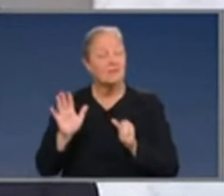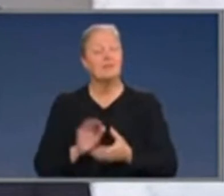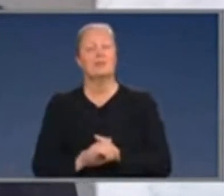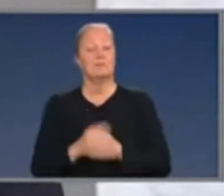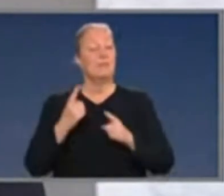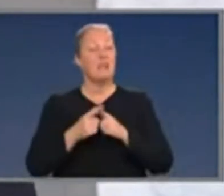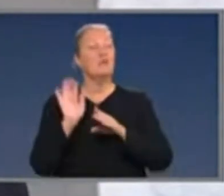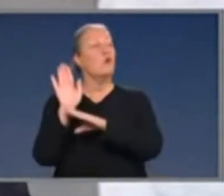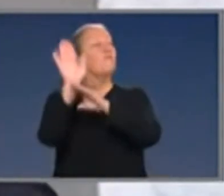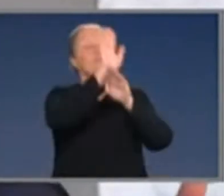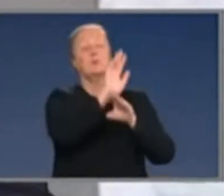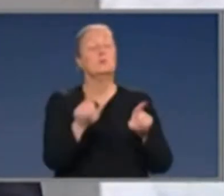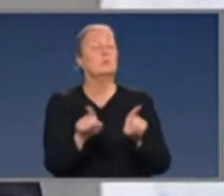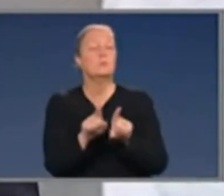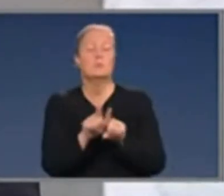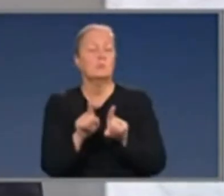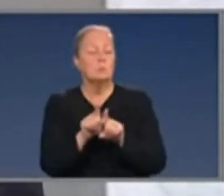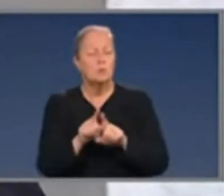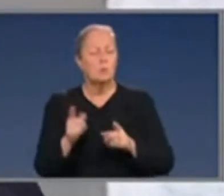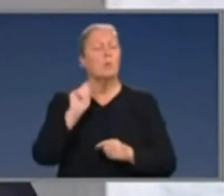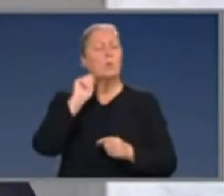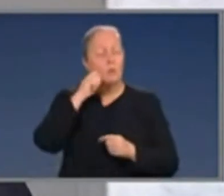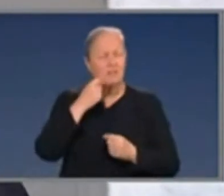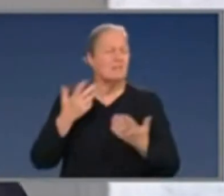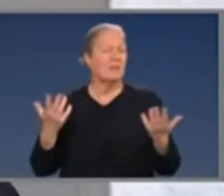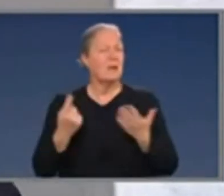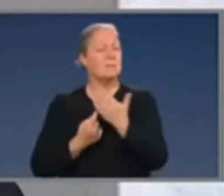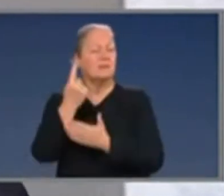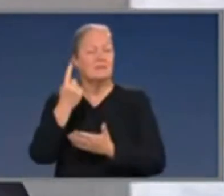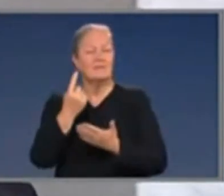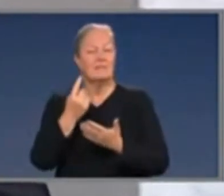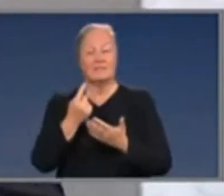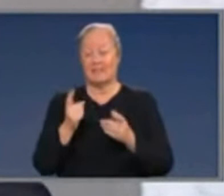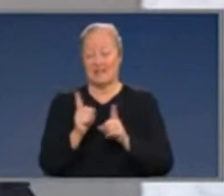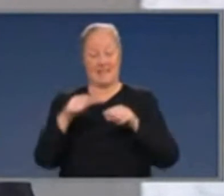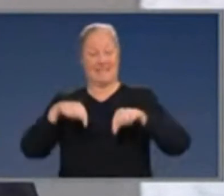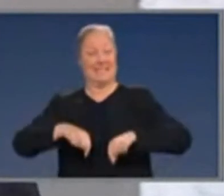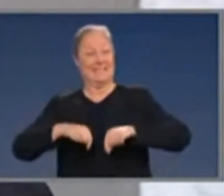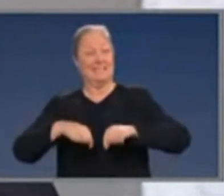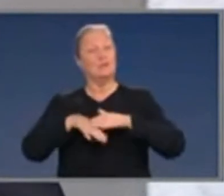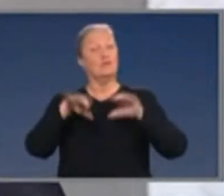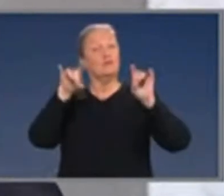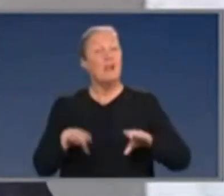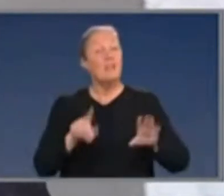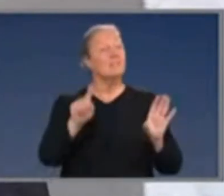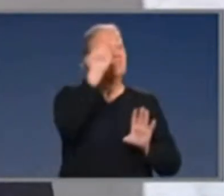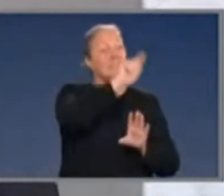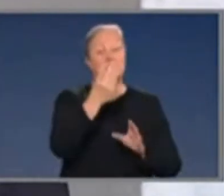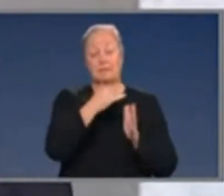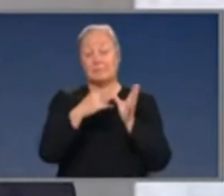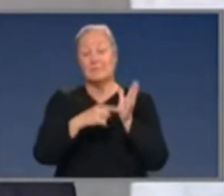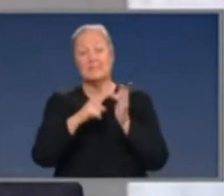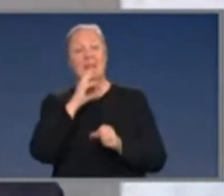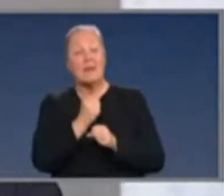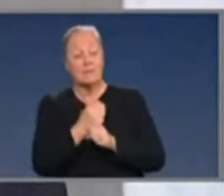democracies around the world, there'll be elements of politics that comes into that. We see that in our own domestic situation. There are some state governments